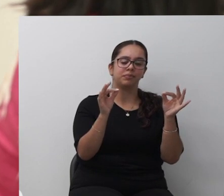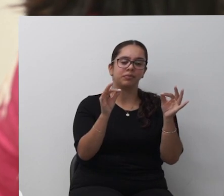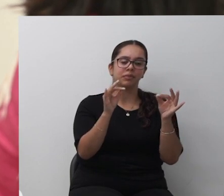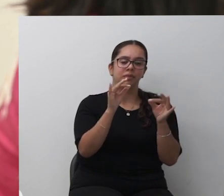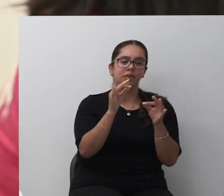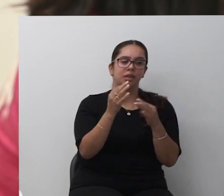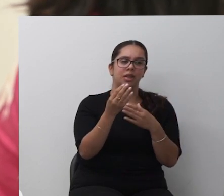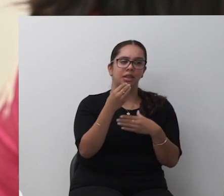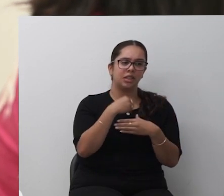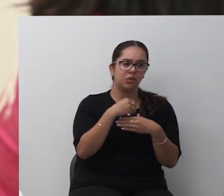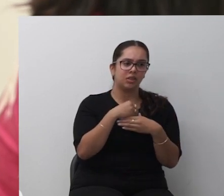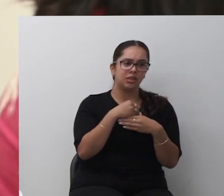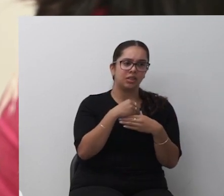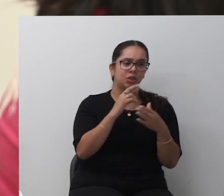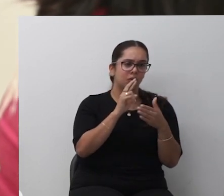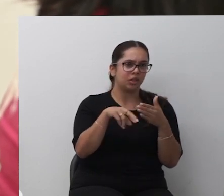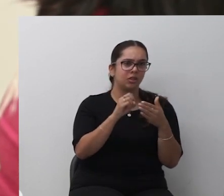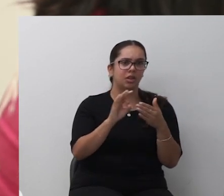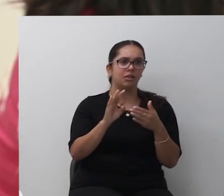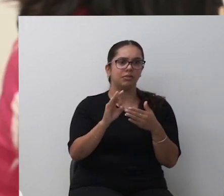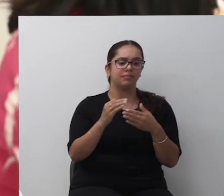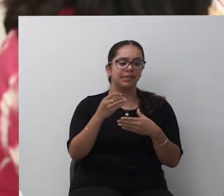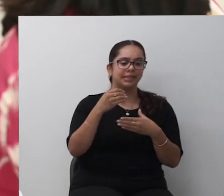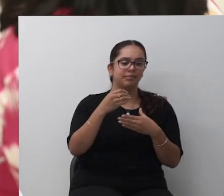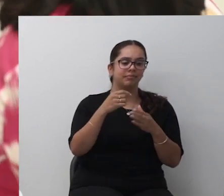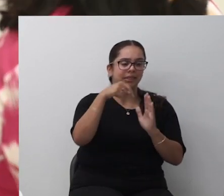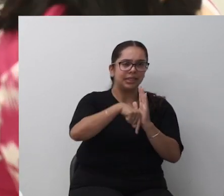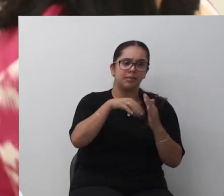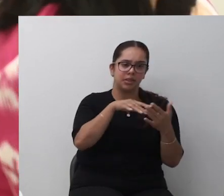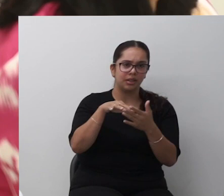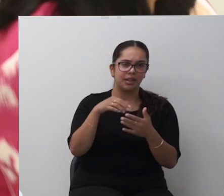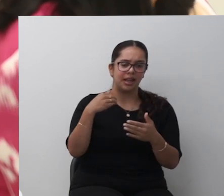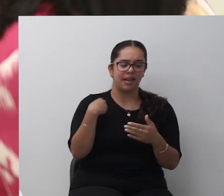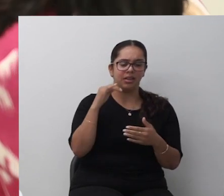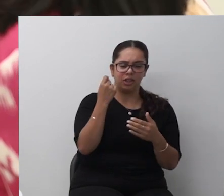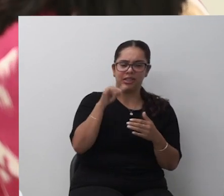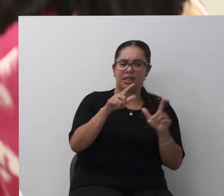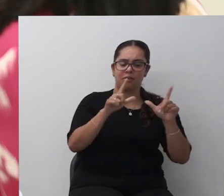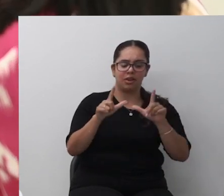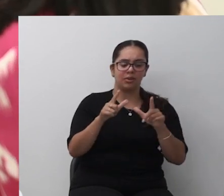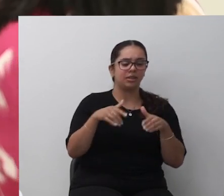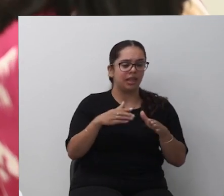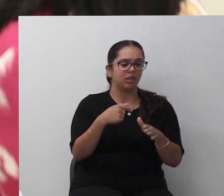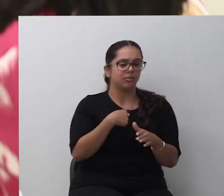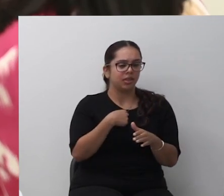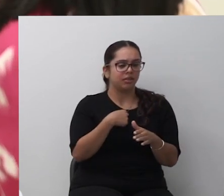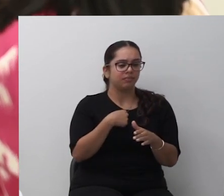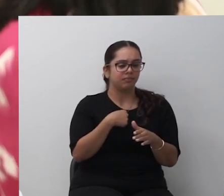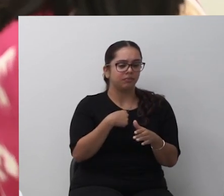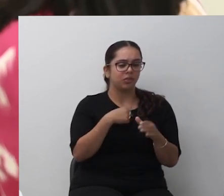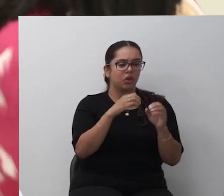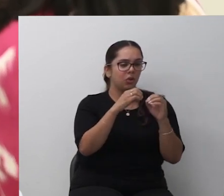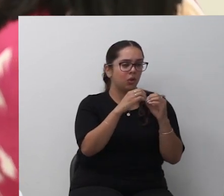intuition is the outgrowth of deep study. So having that sort of personal time with the framework then lets me, in the kind